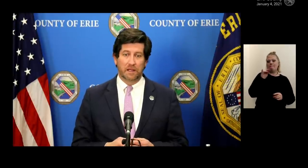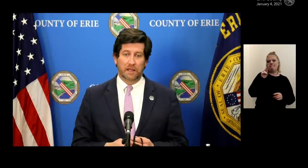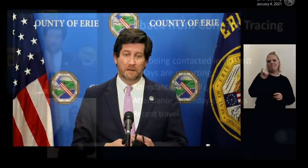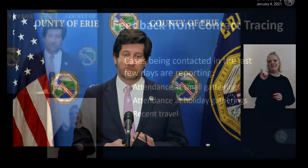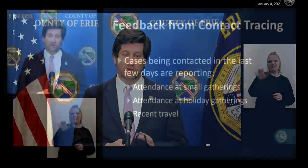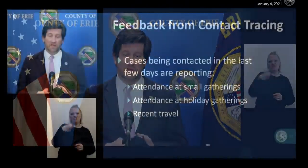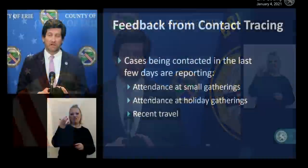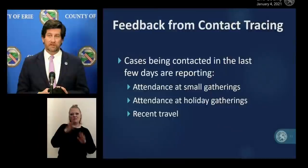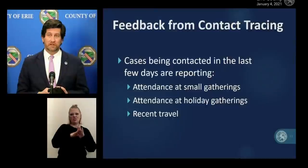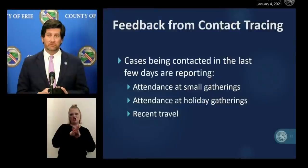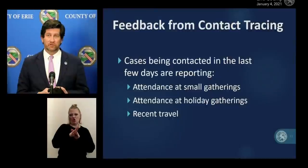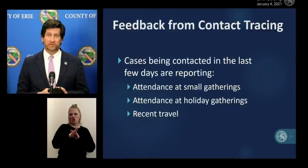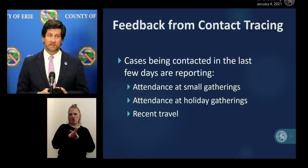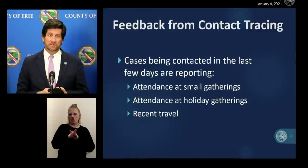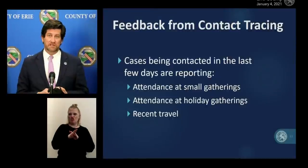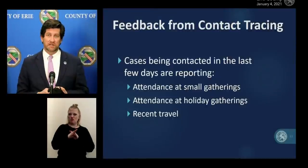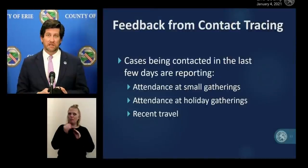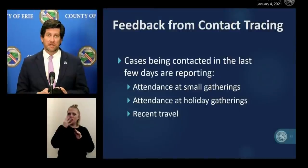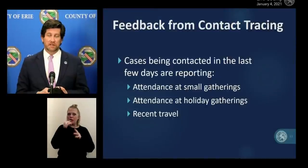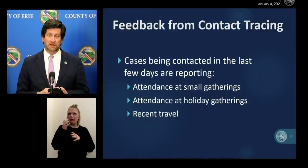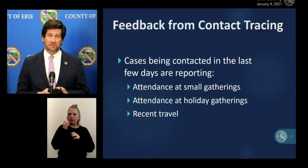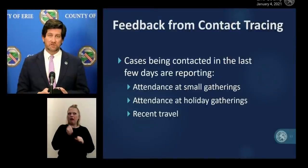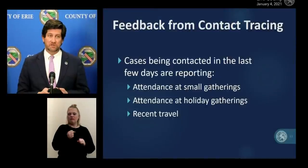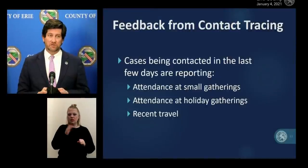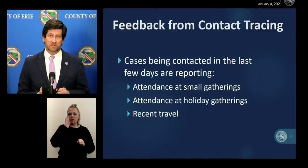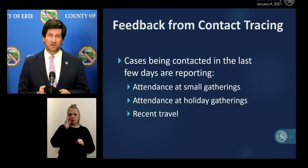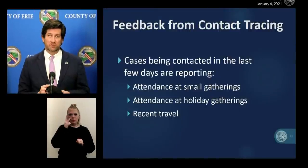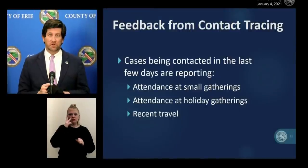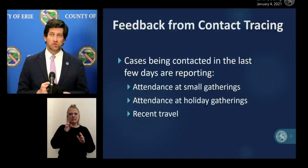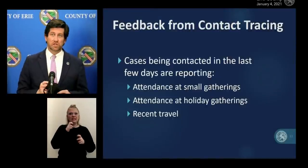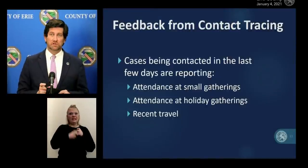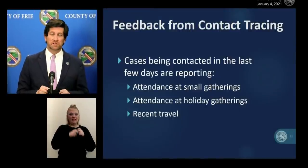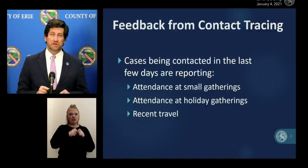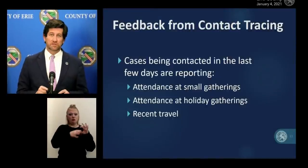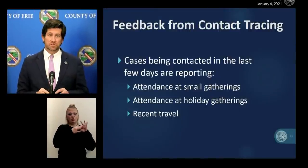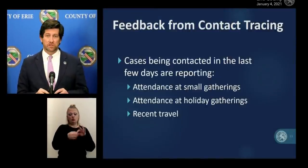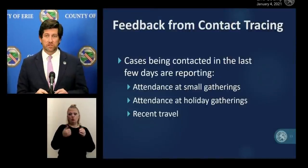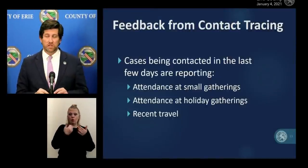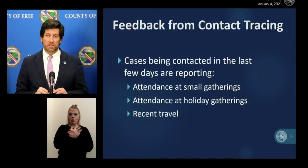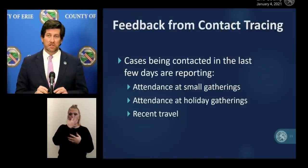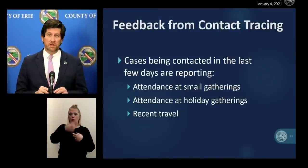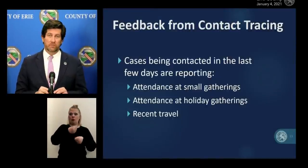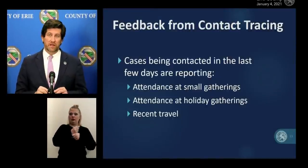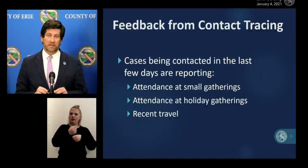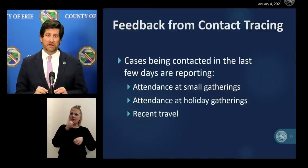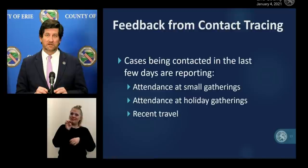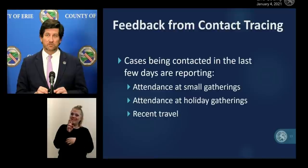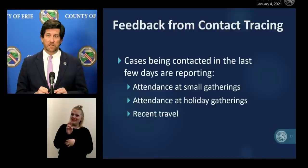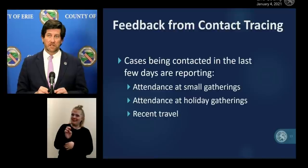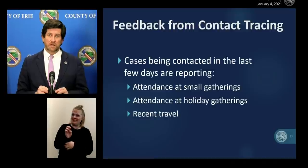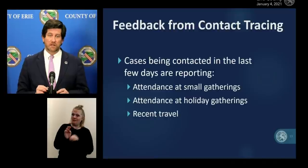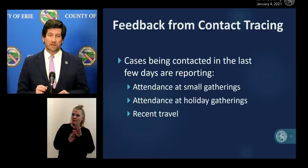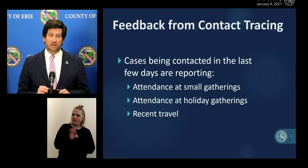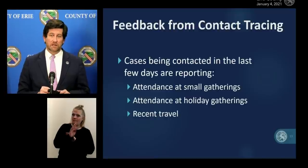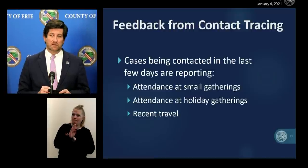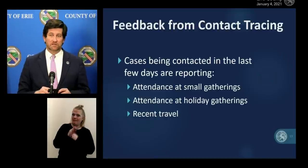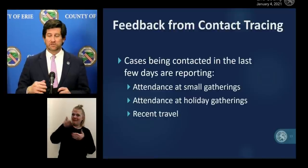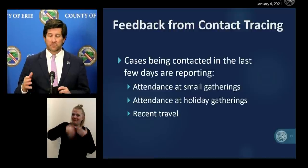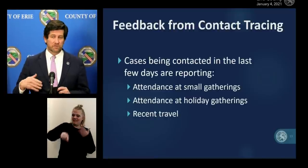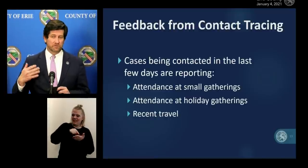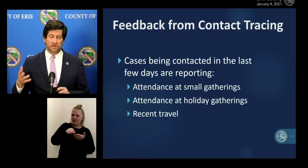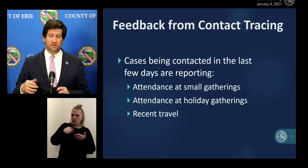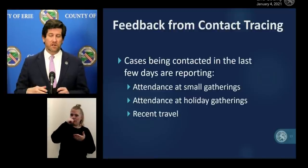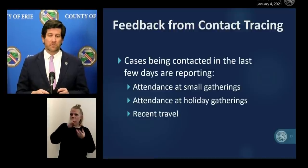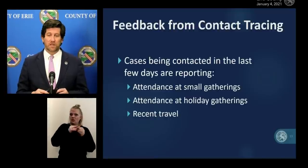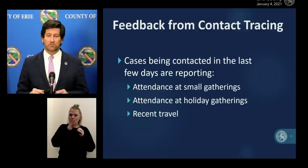and I'm fairly confident we'll start to see issues associated with the New Year's Eve surge, uh, by the end of this week, uh, because